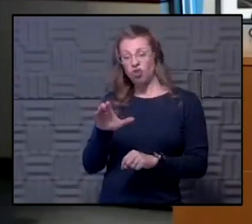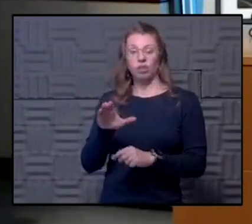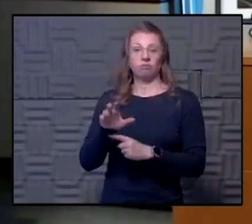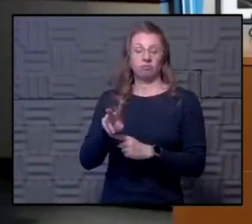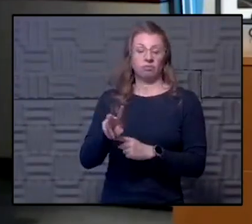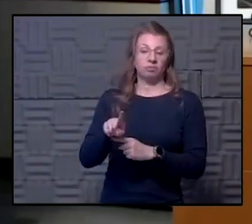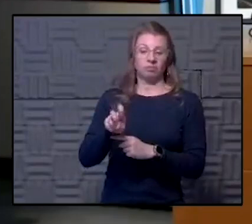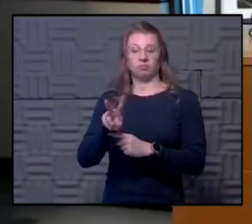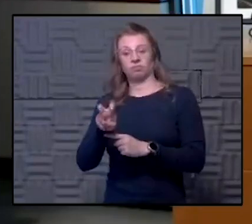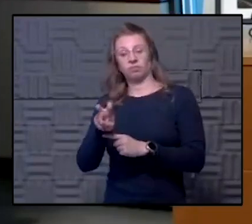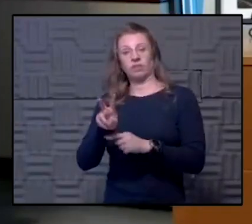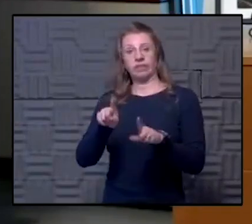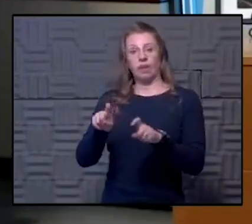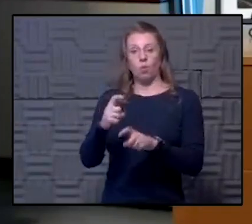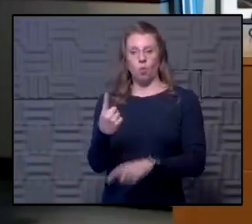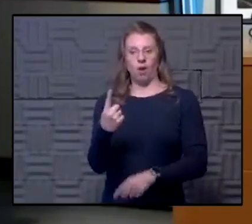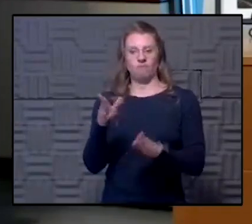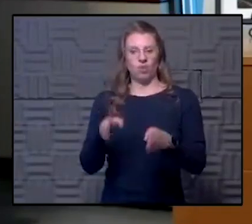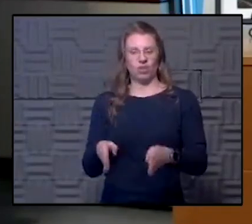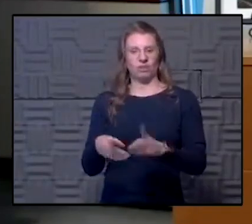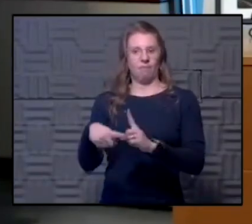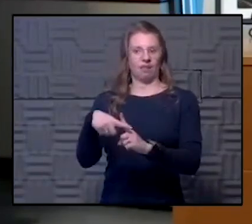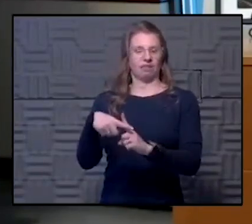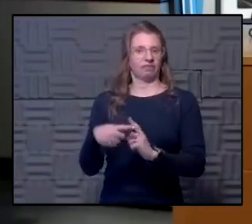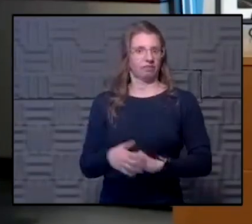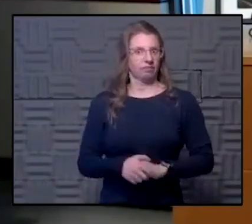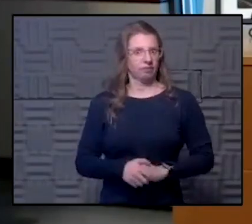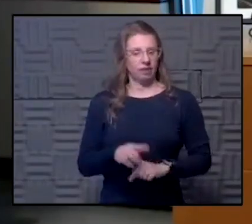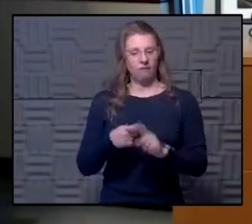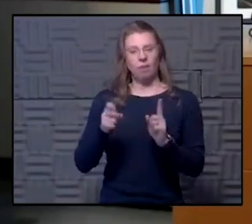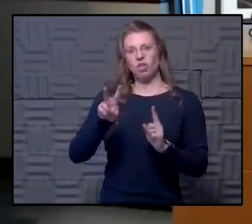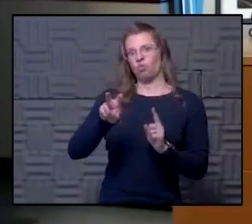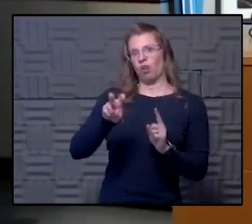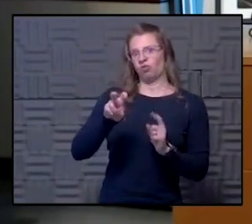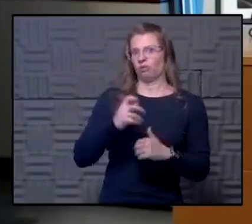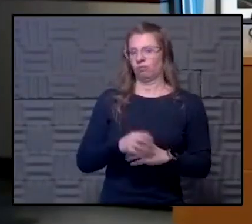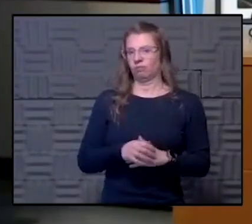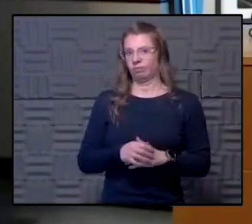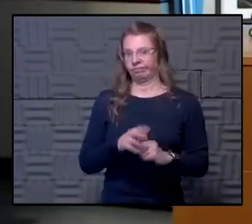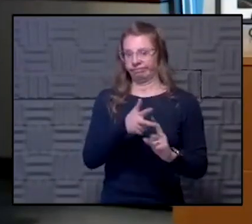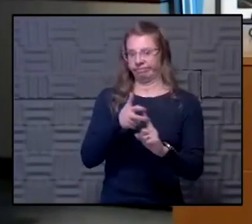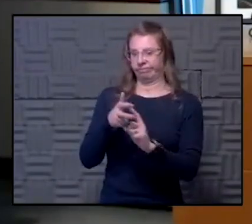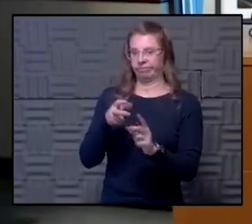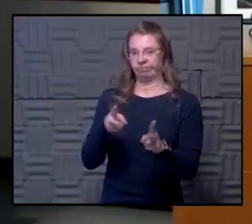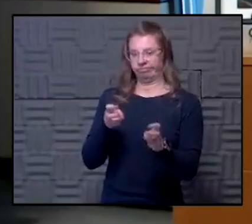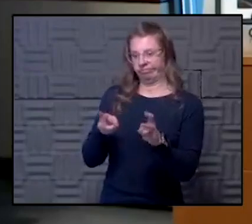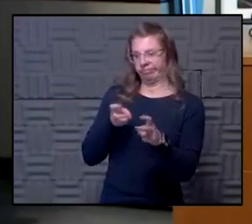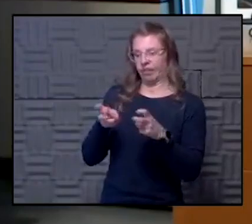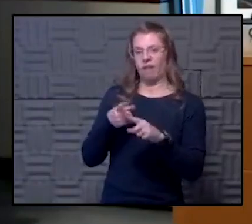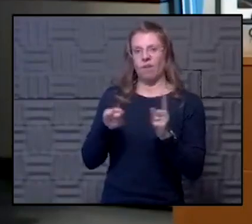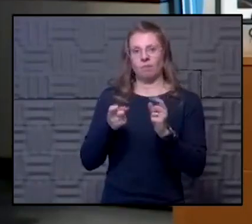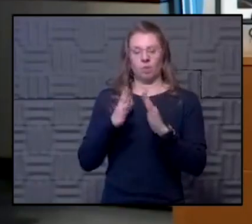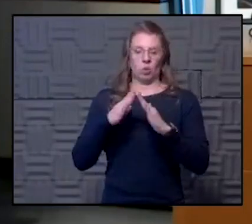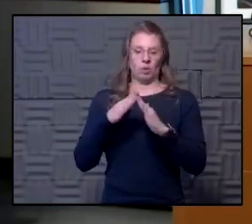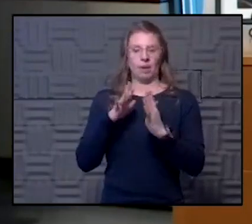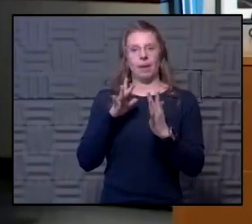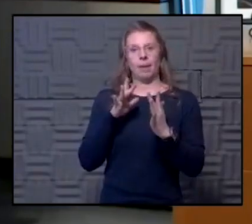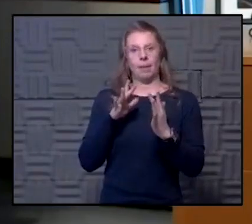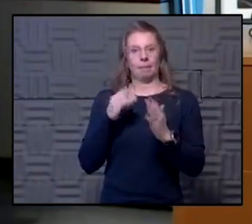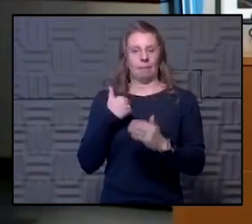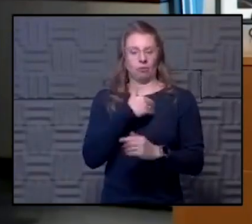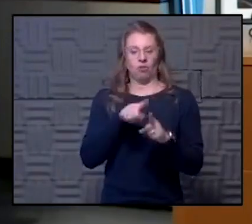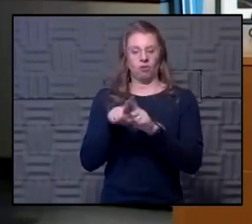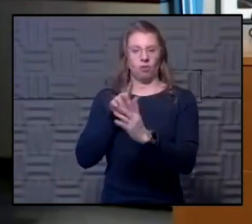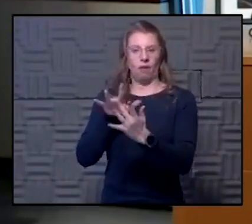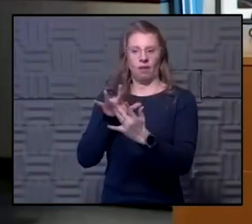And interestingly, only one person came back positive of those 200 that were community members and contacts. And only one out of the 200